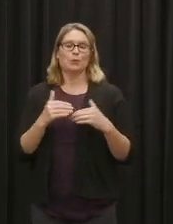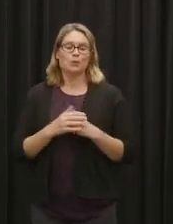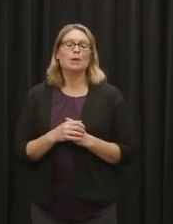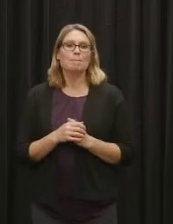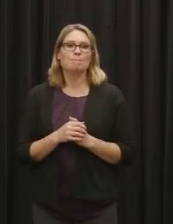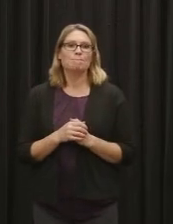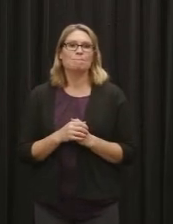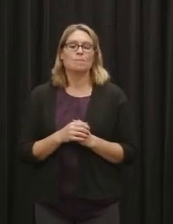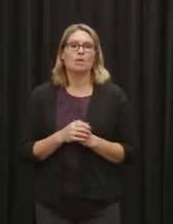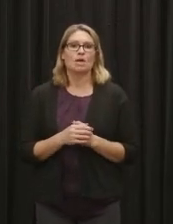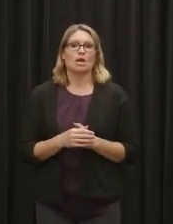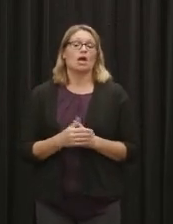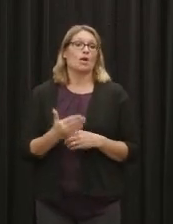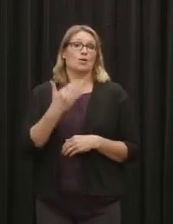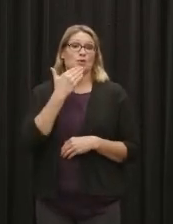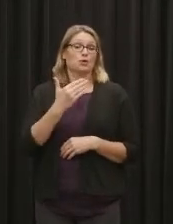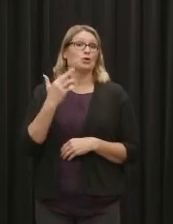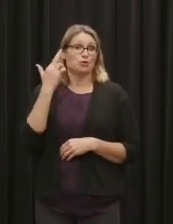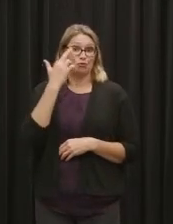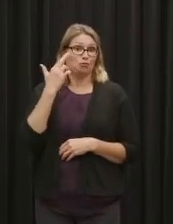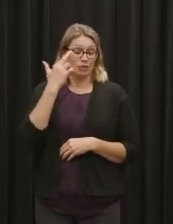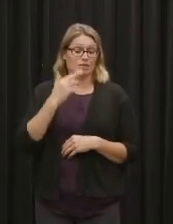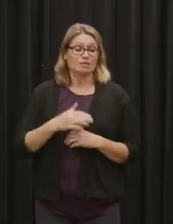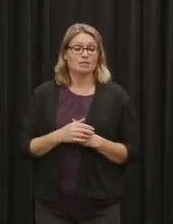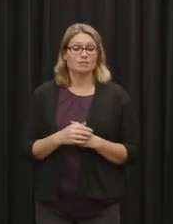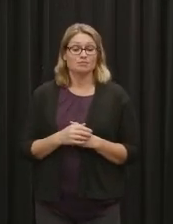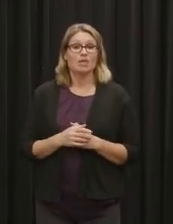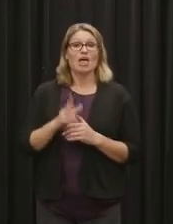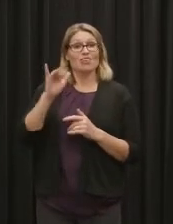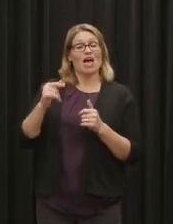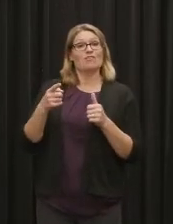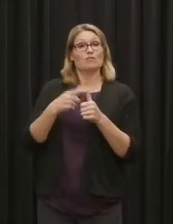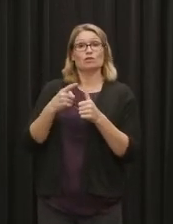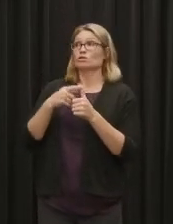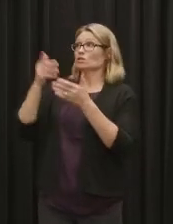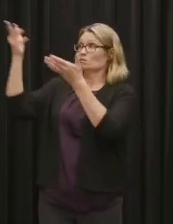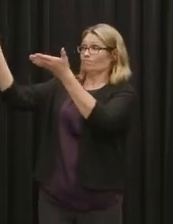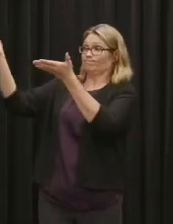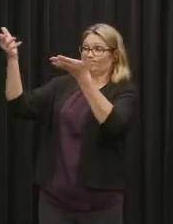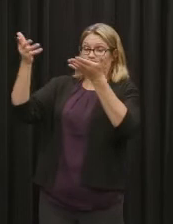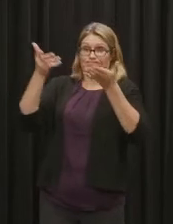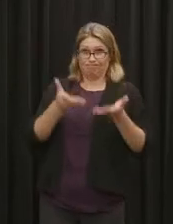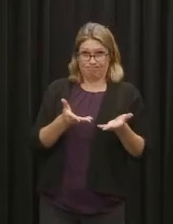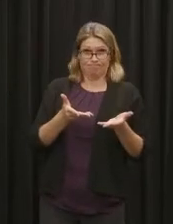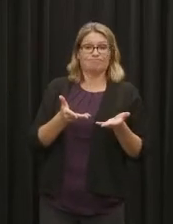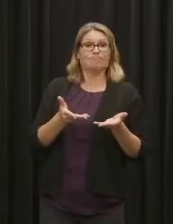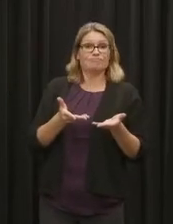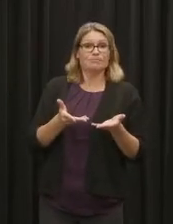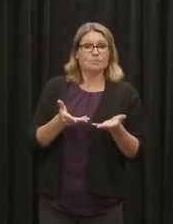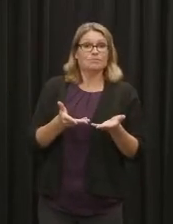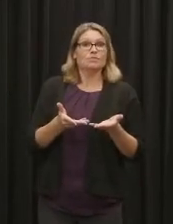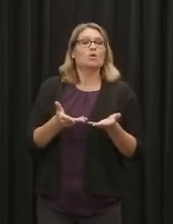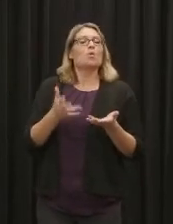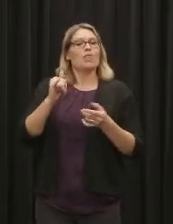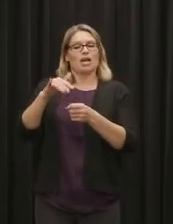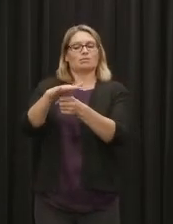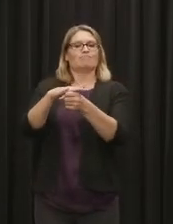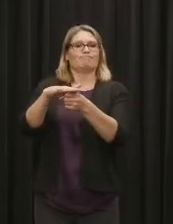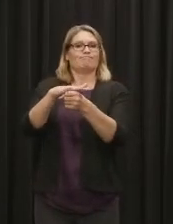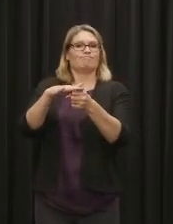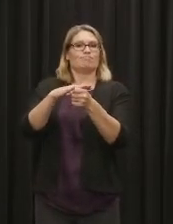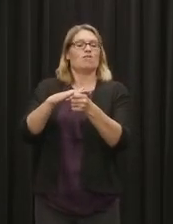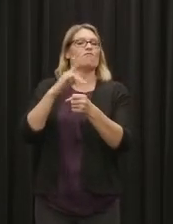Again, another good reason why this initial shipment is going to a